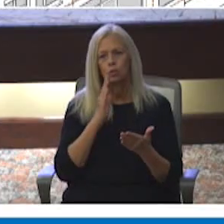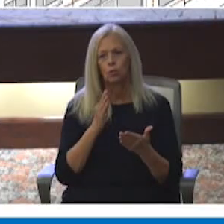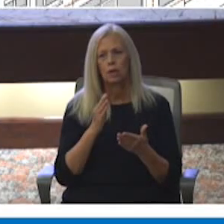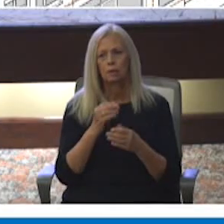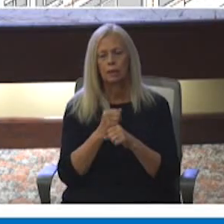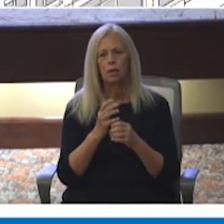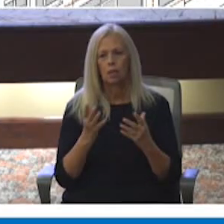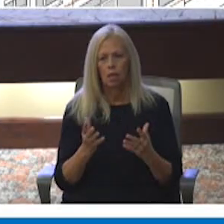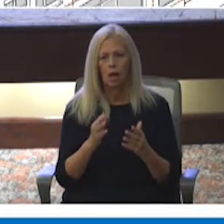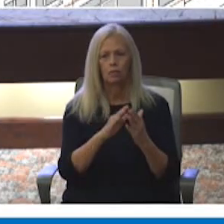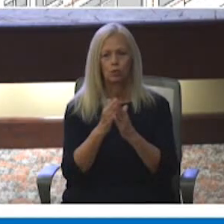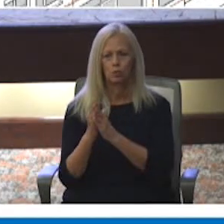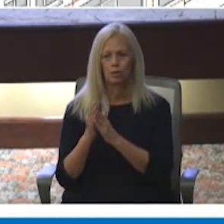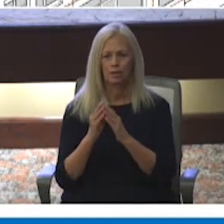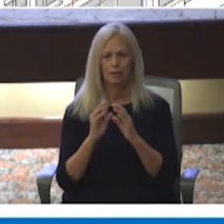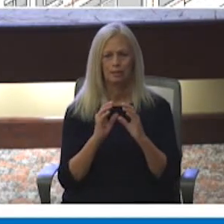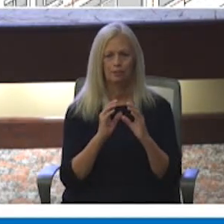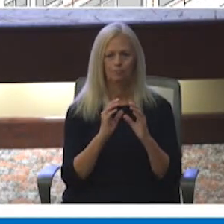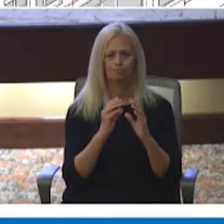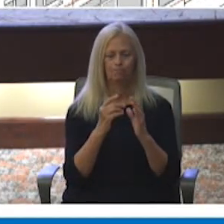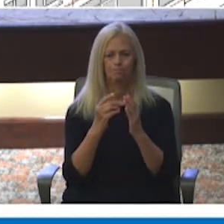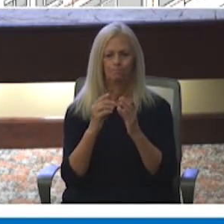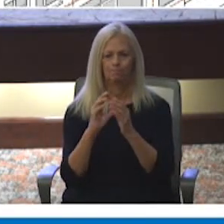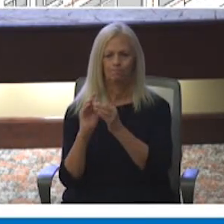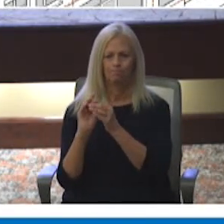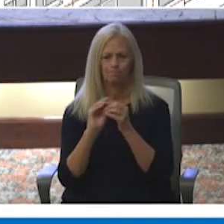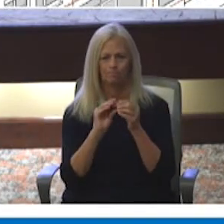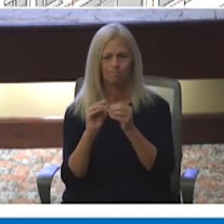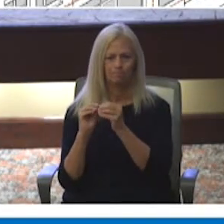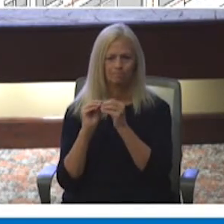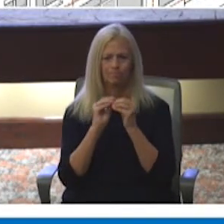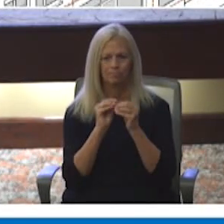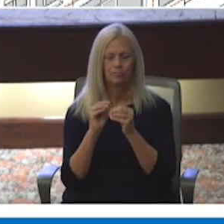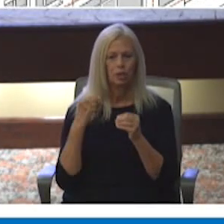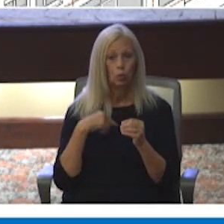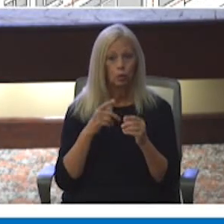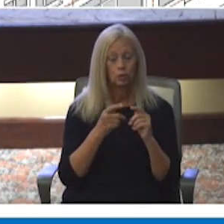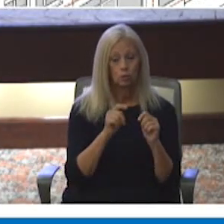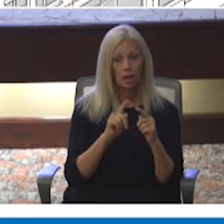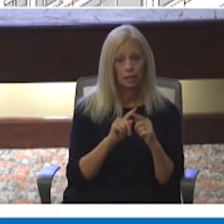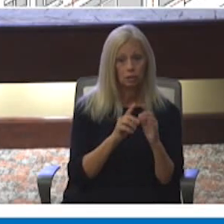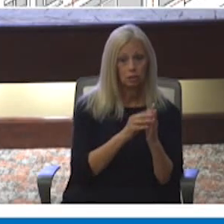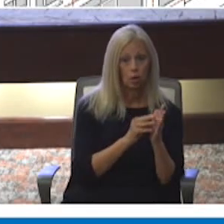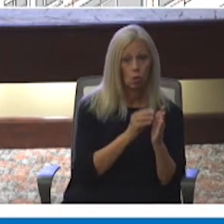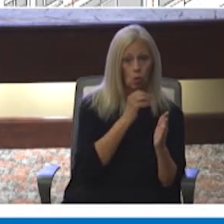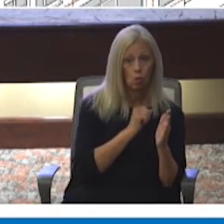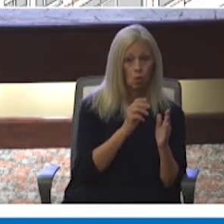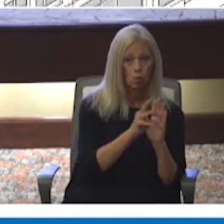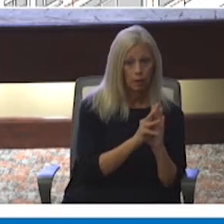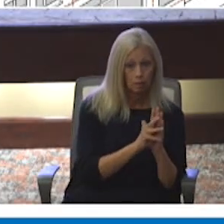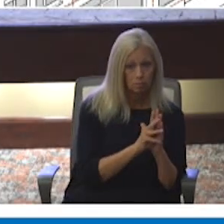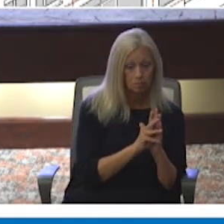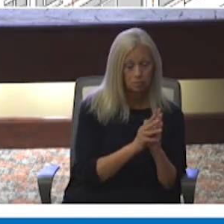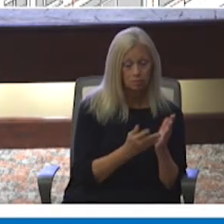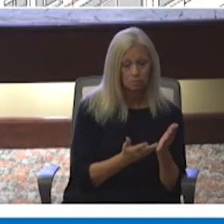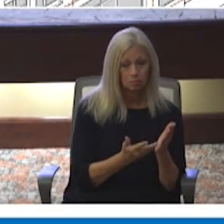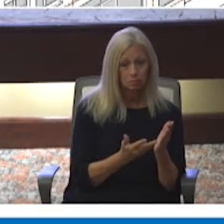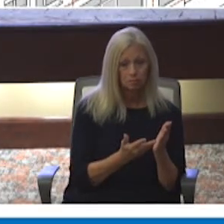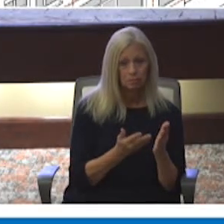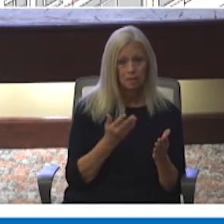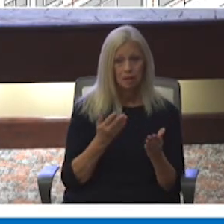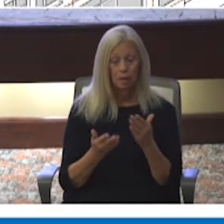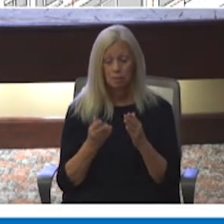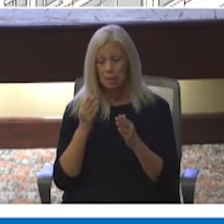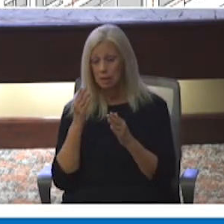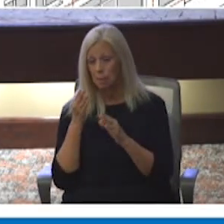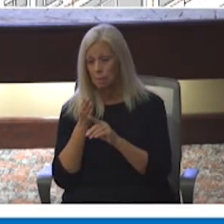community conversation, because you start to get at, are we trying to replicate old Waco? Is that it? Is that maybe the main